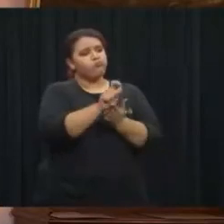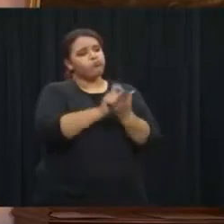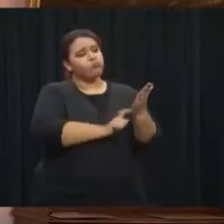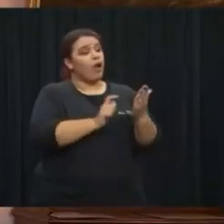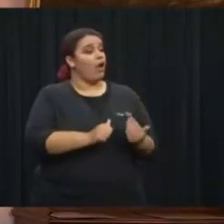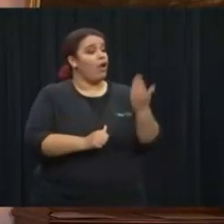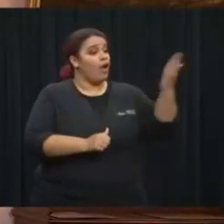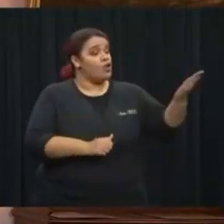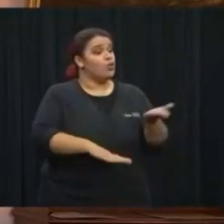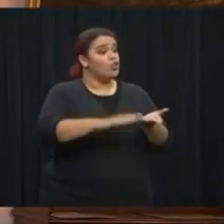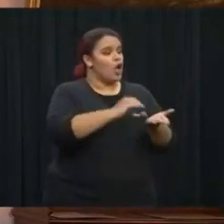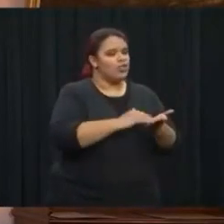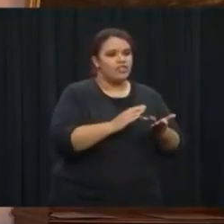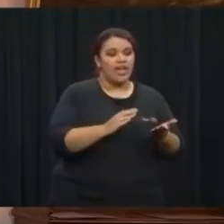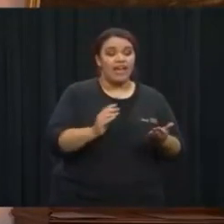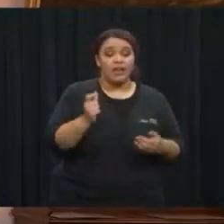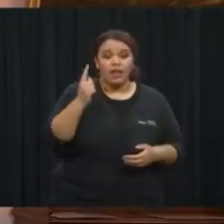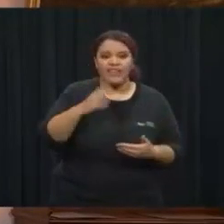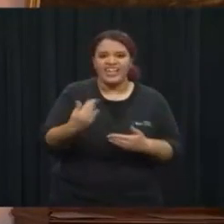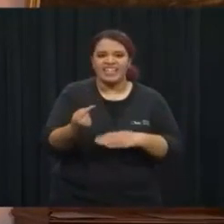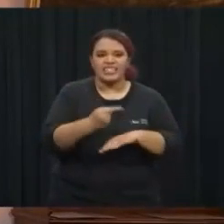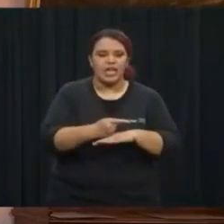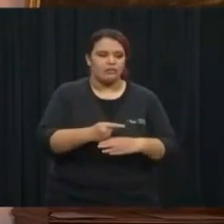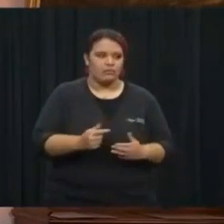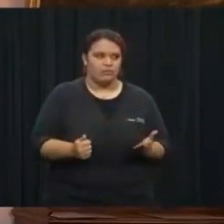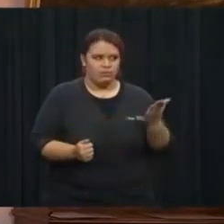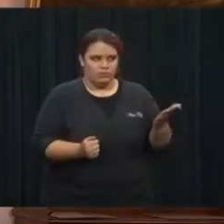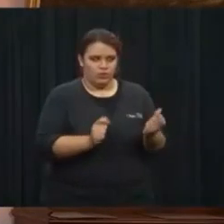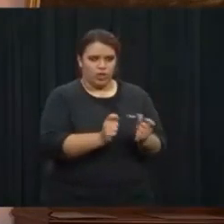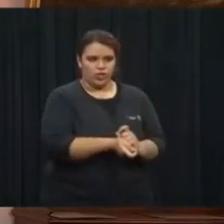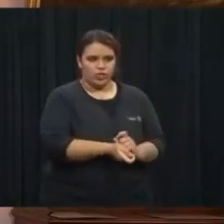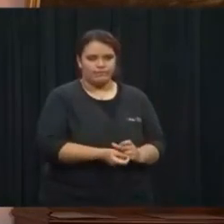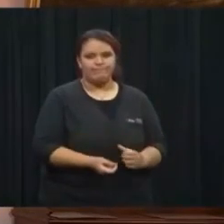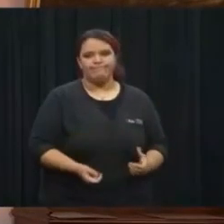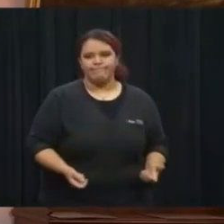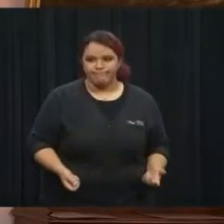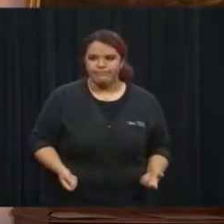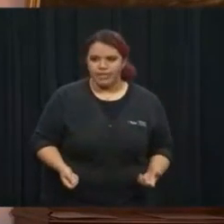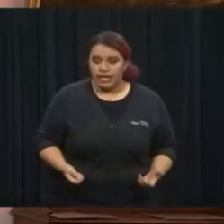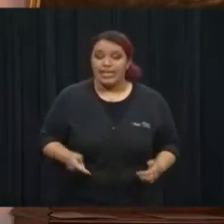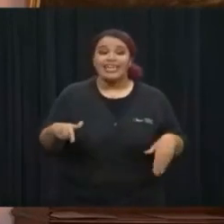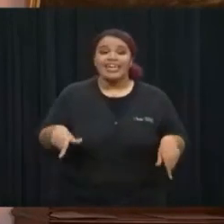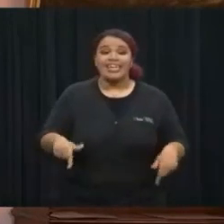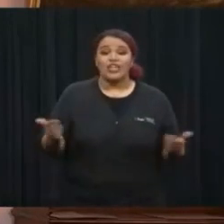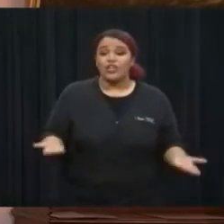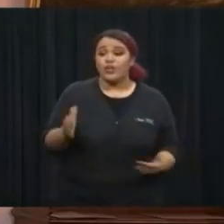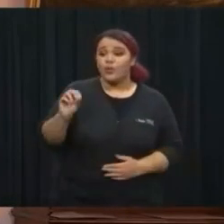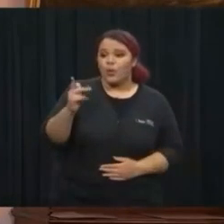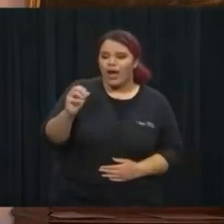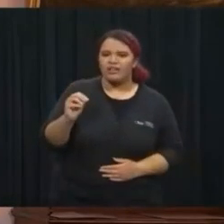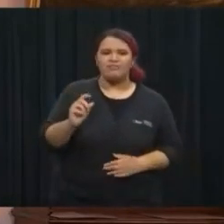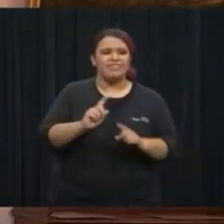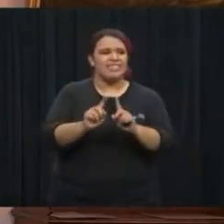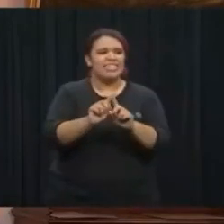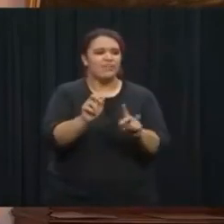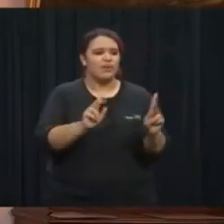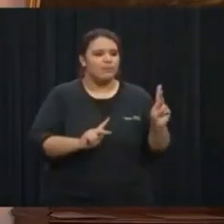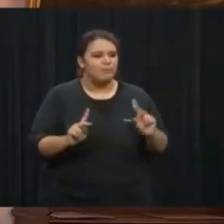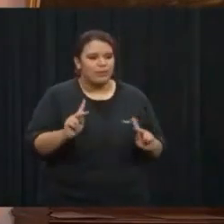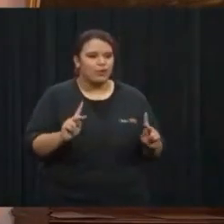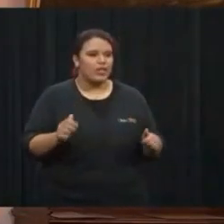to politics. And I just beg of people, we have to do what we can do with what we have now. And that's how we're focused in